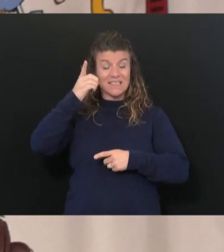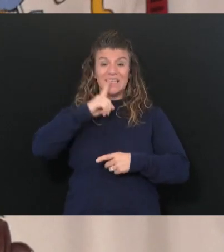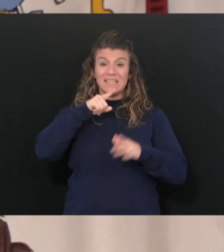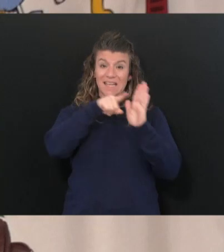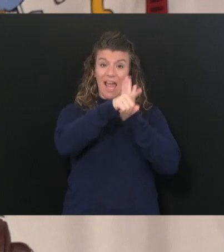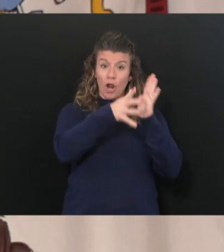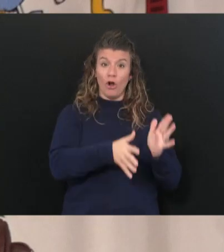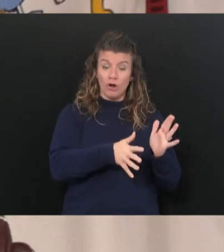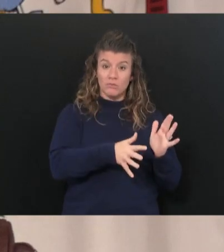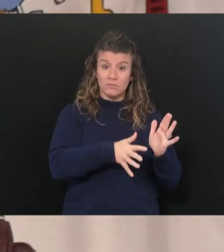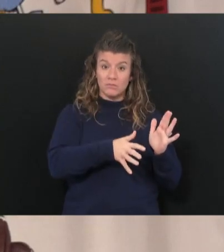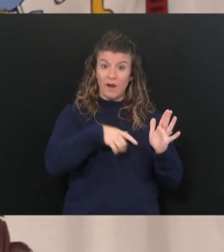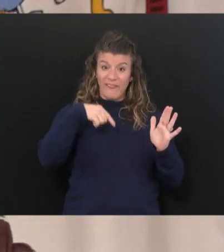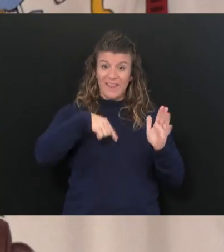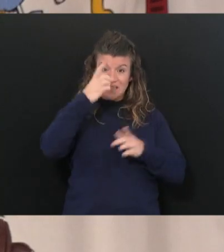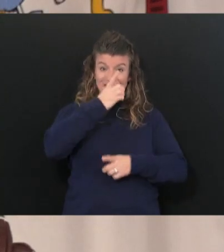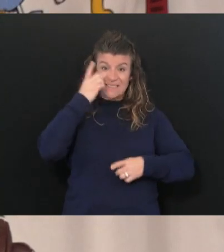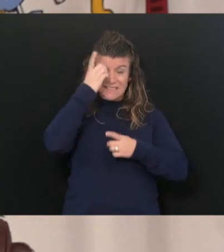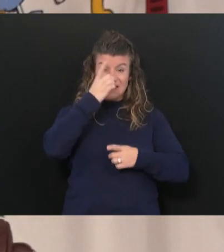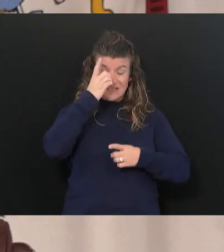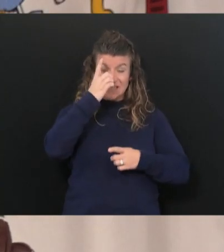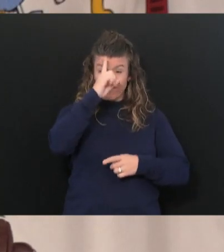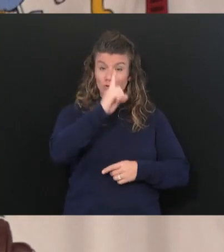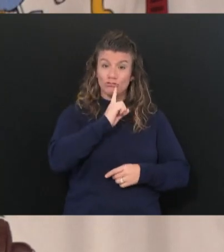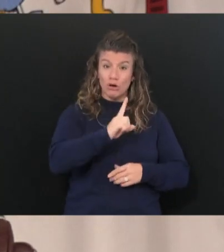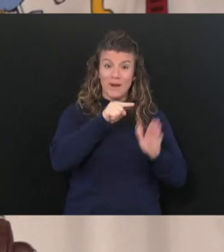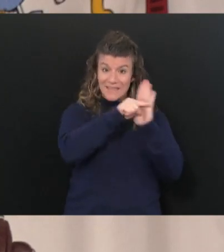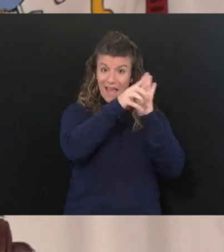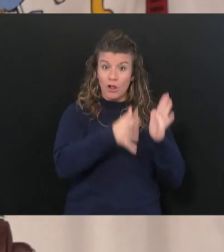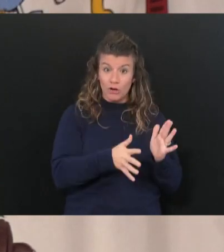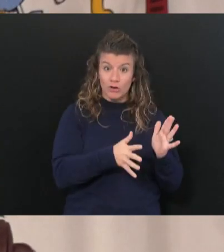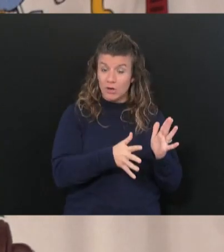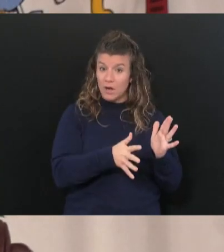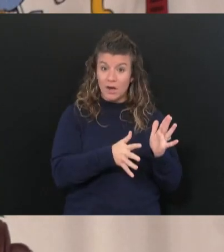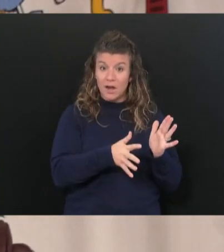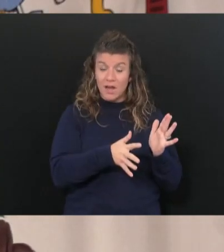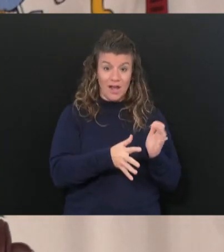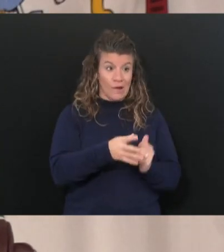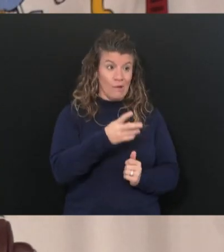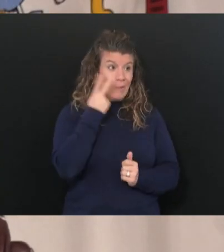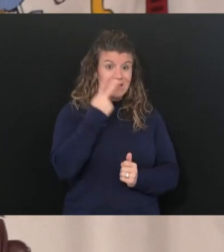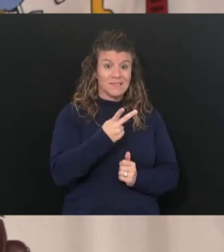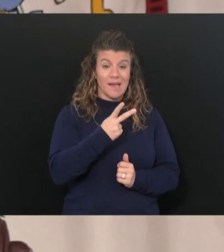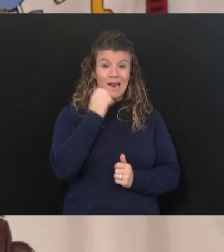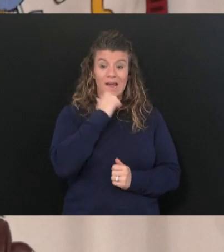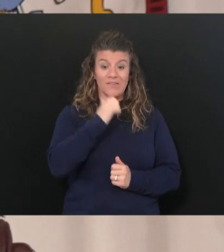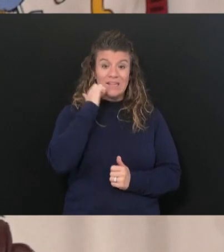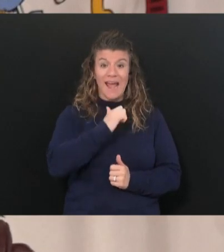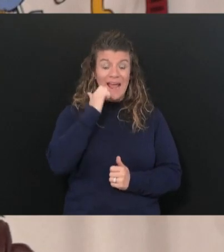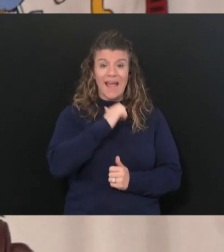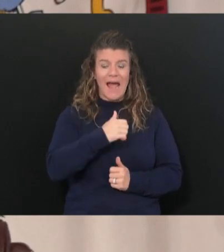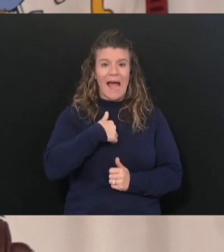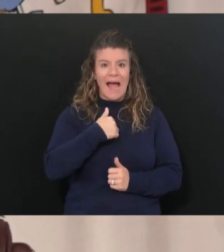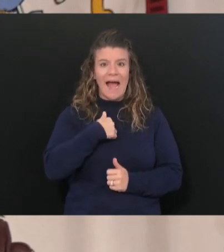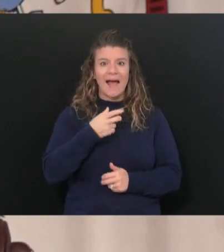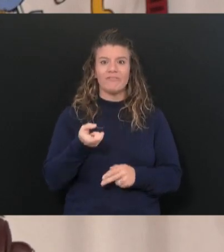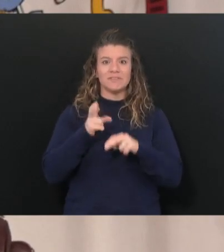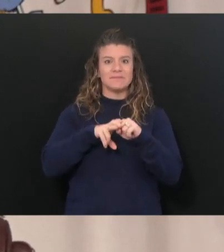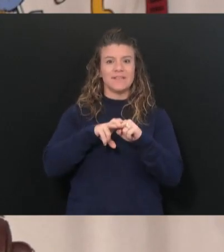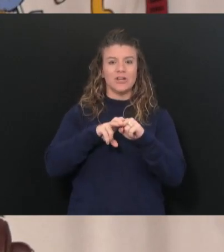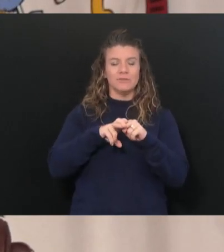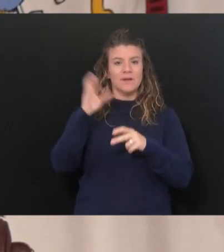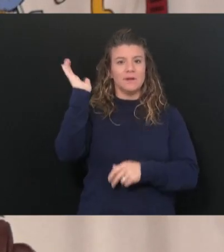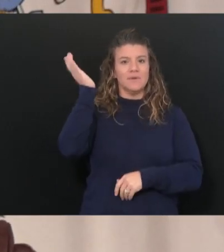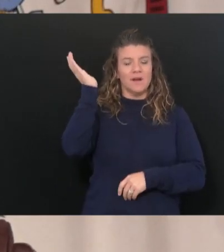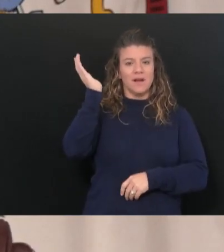disease that is absolutely a killer. And we see it because every day I've got to come out here and tell you of